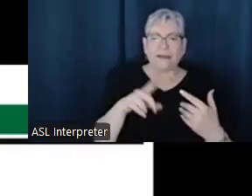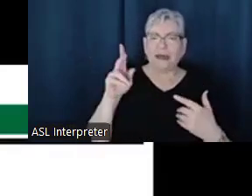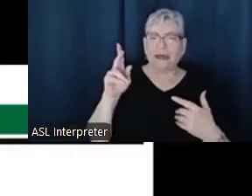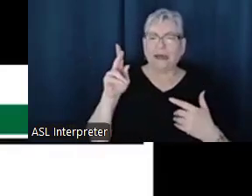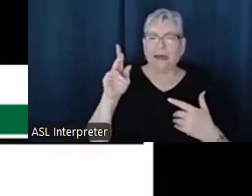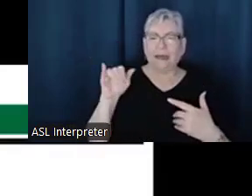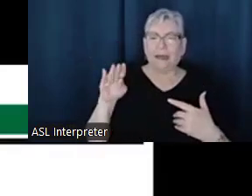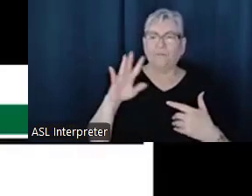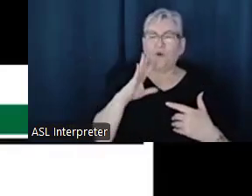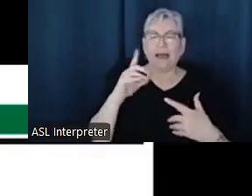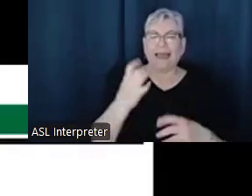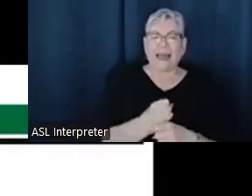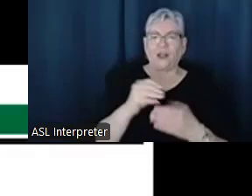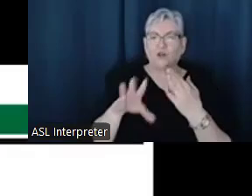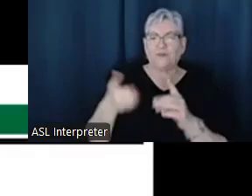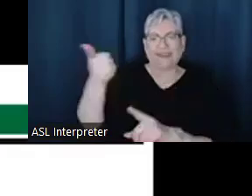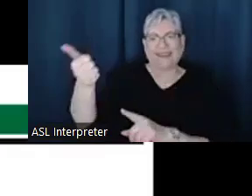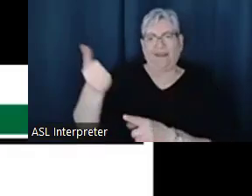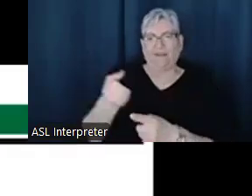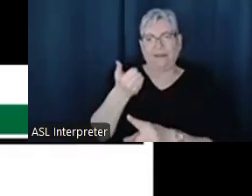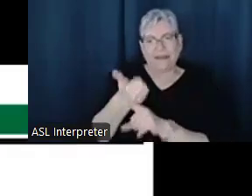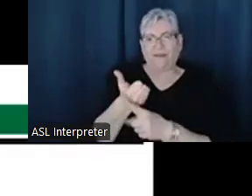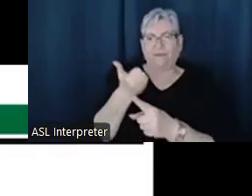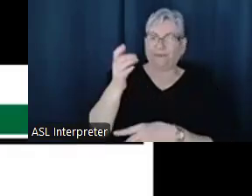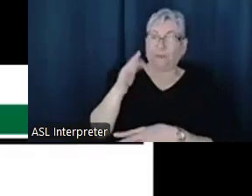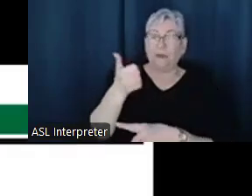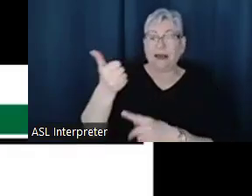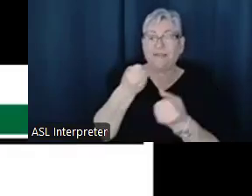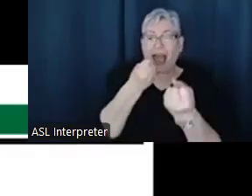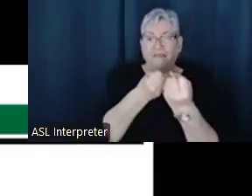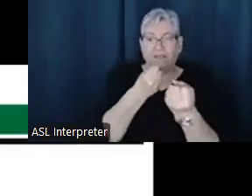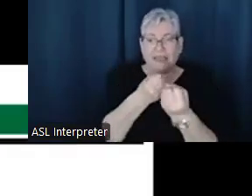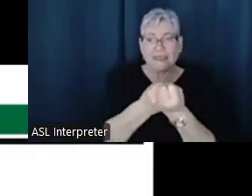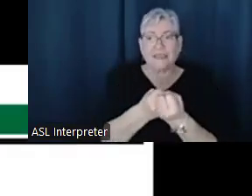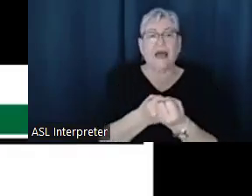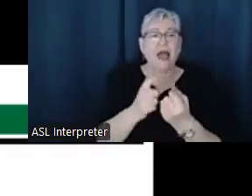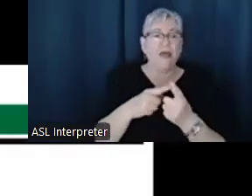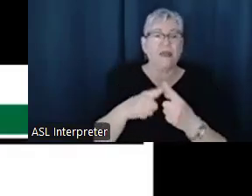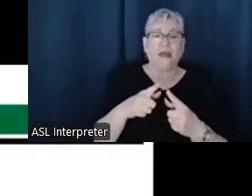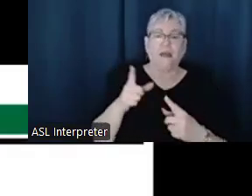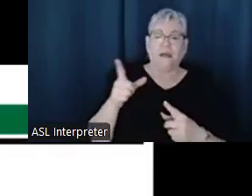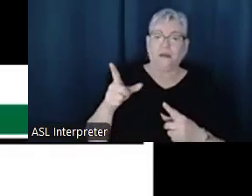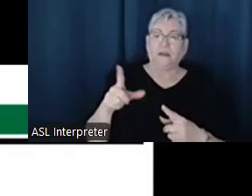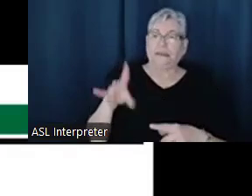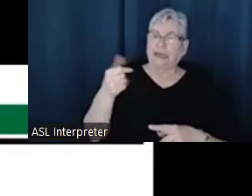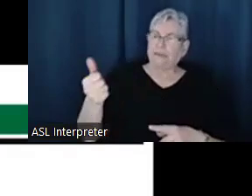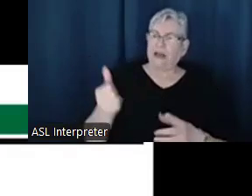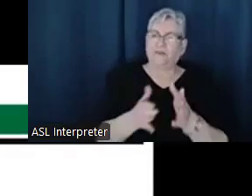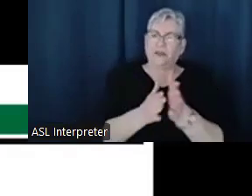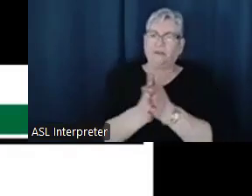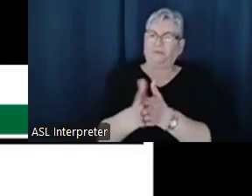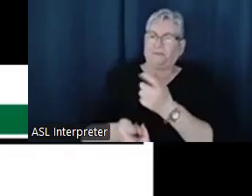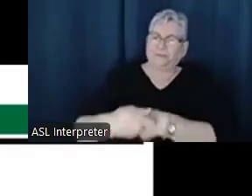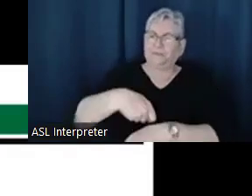students to be self-advocating and getting them to take the initiative to be able to be